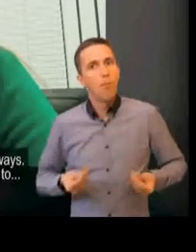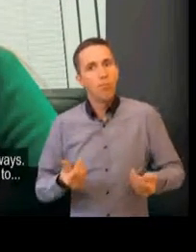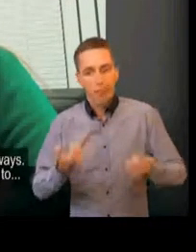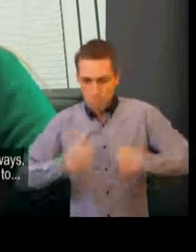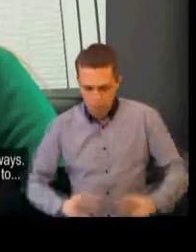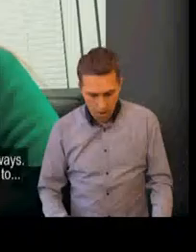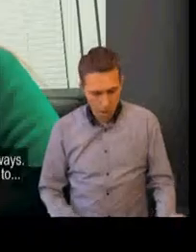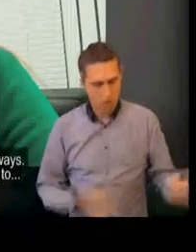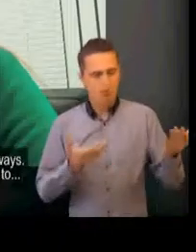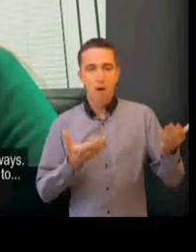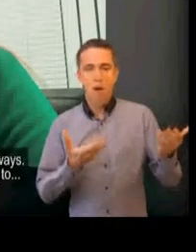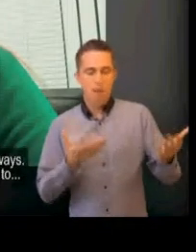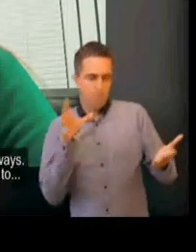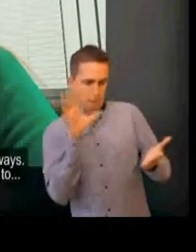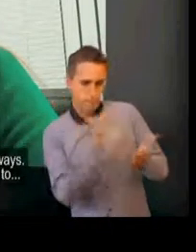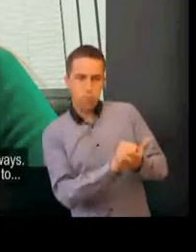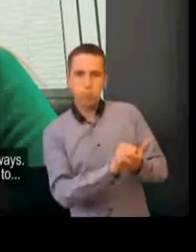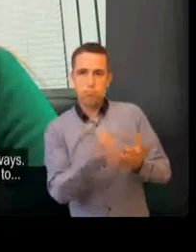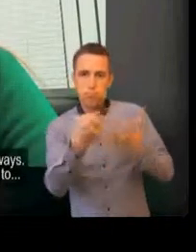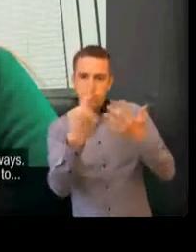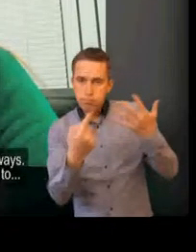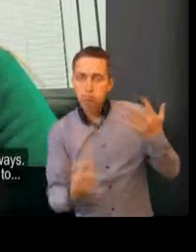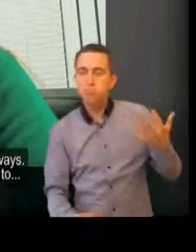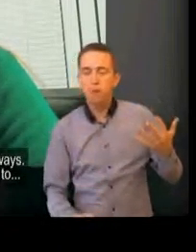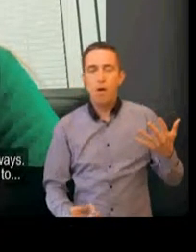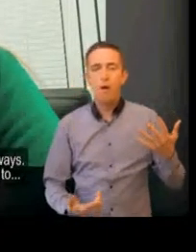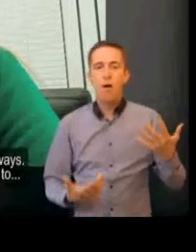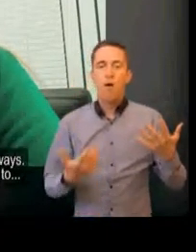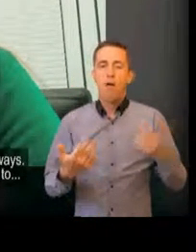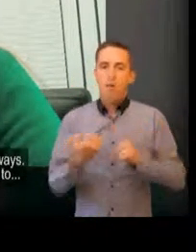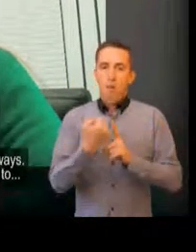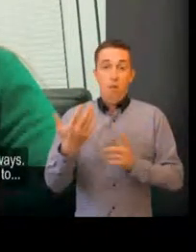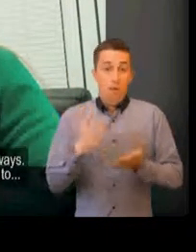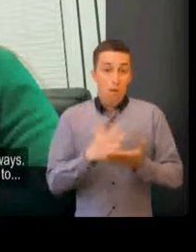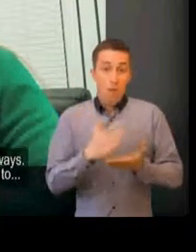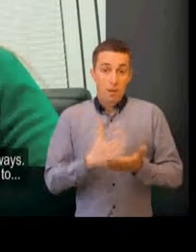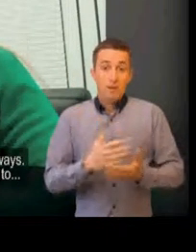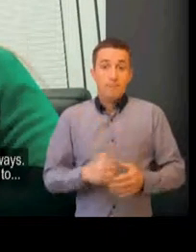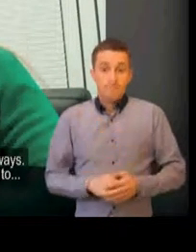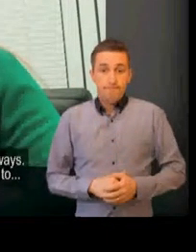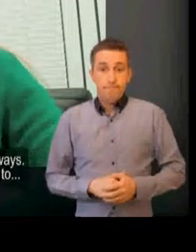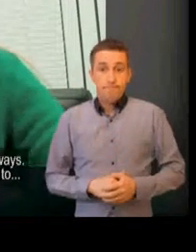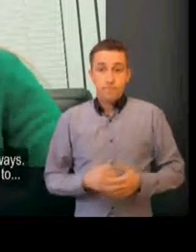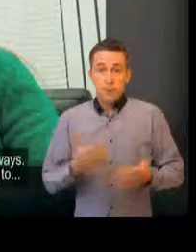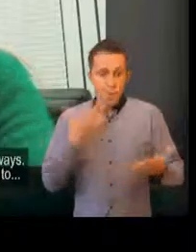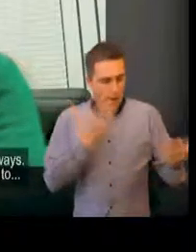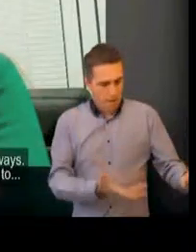I think when Jessica was first born, and obviously we got the diagnosis pretty quickly,